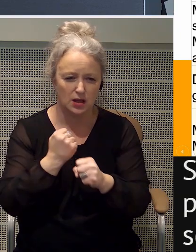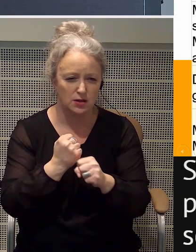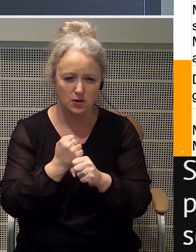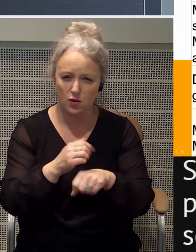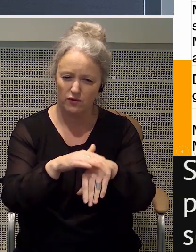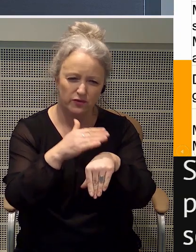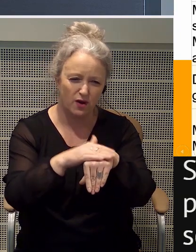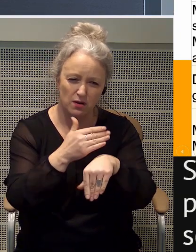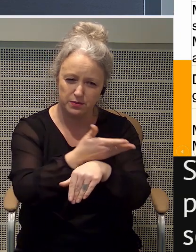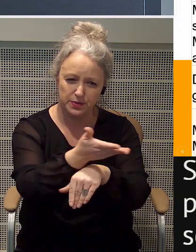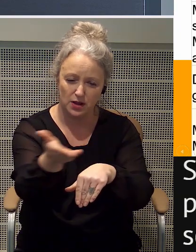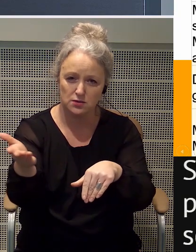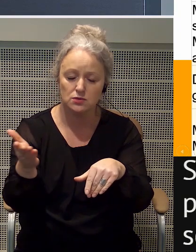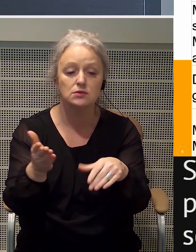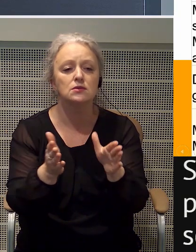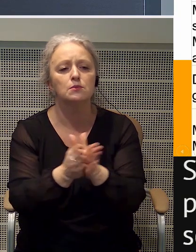the